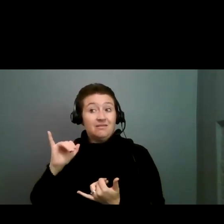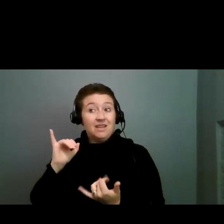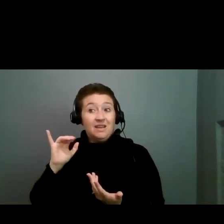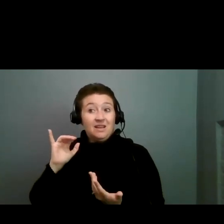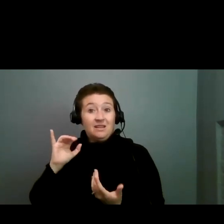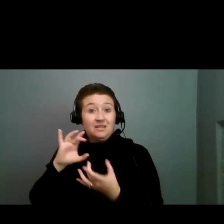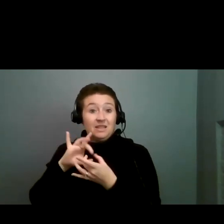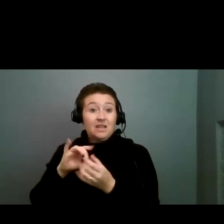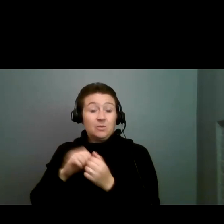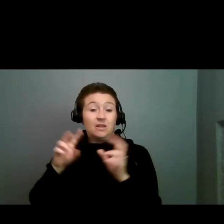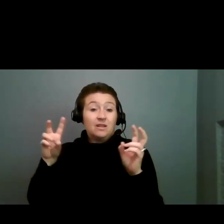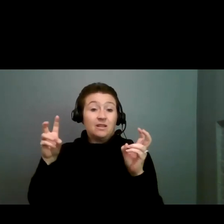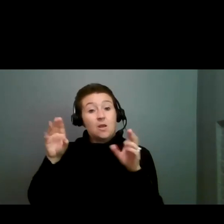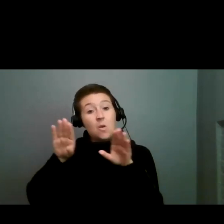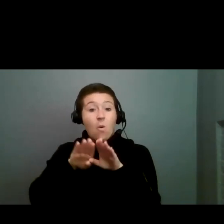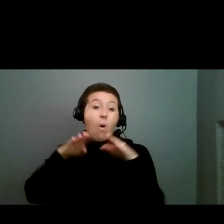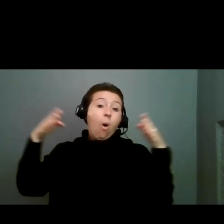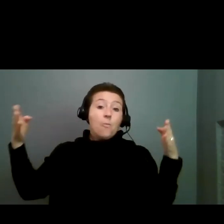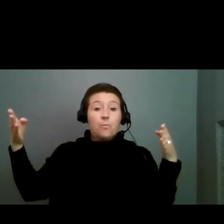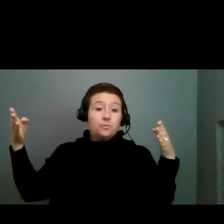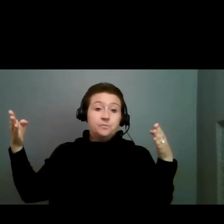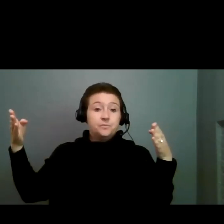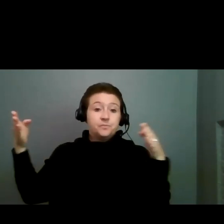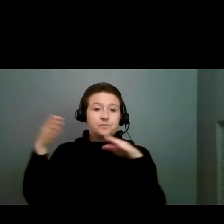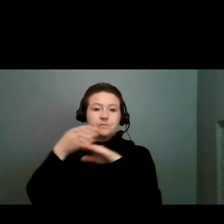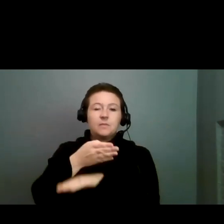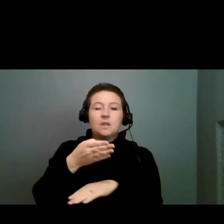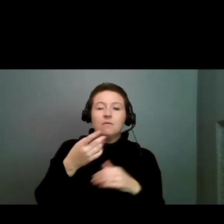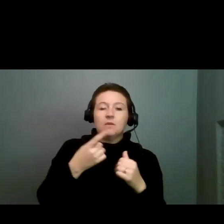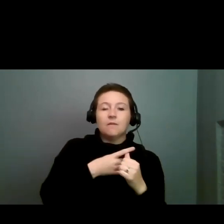quote unquote opening up after our initial